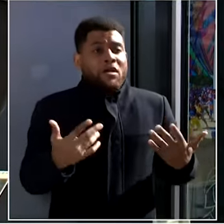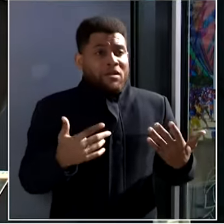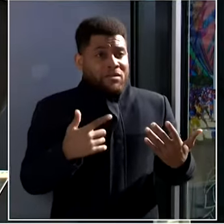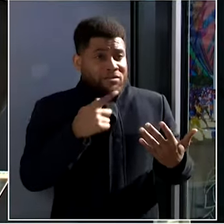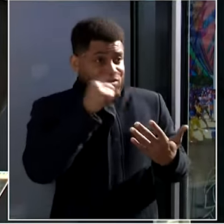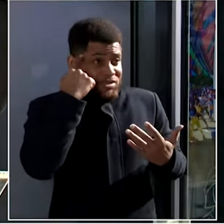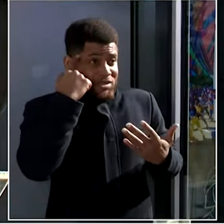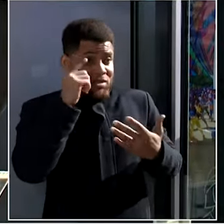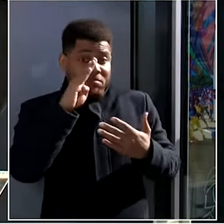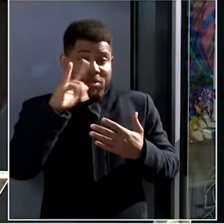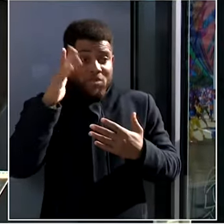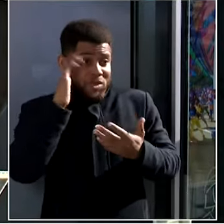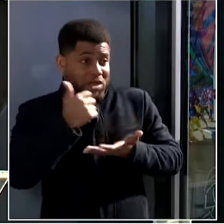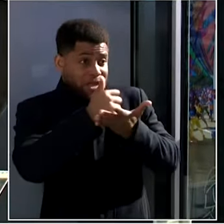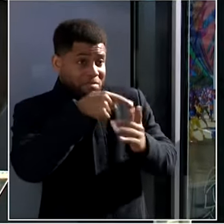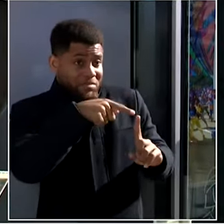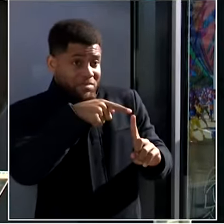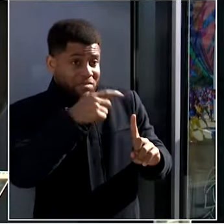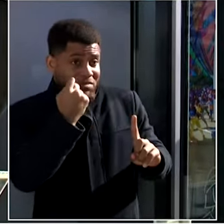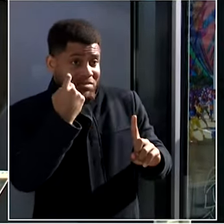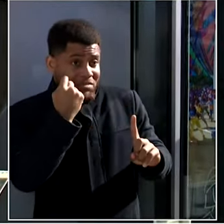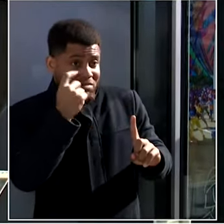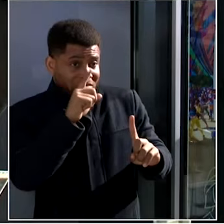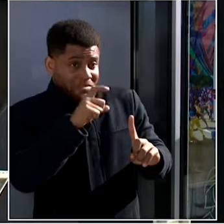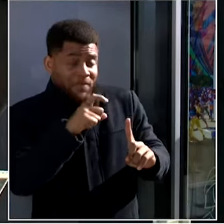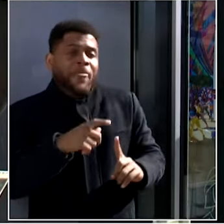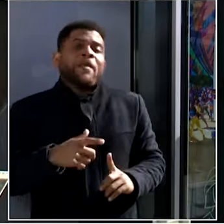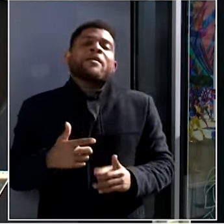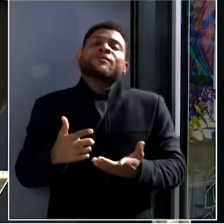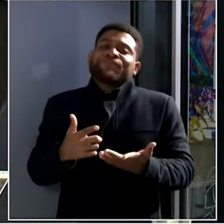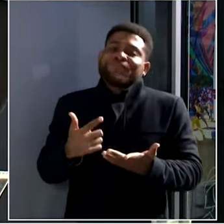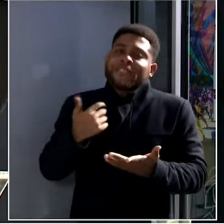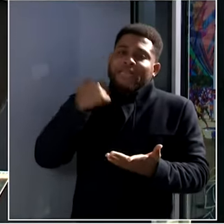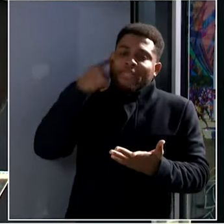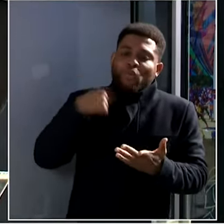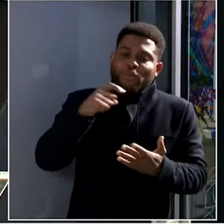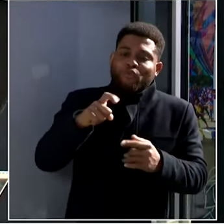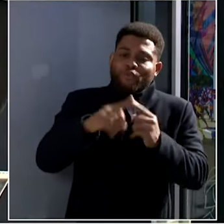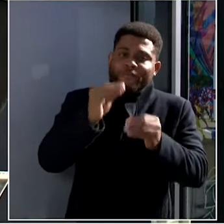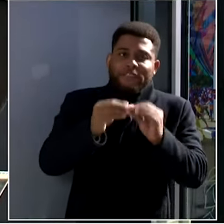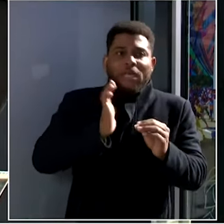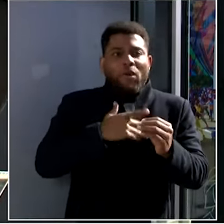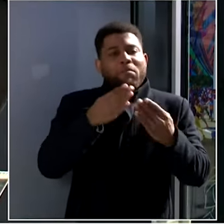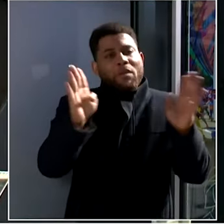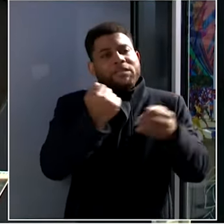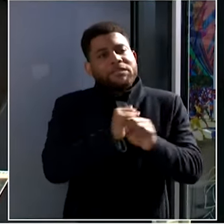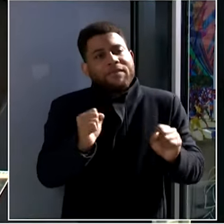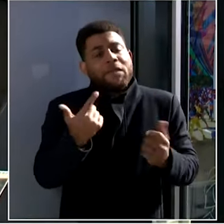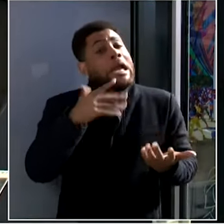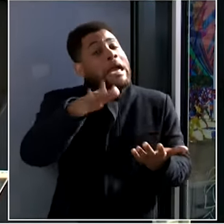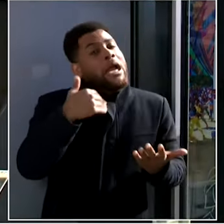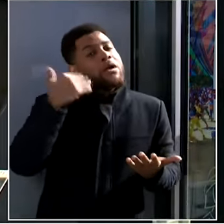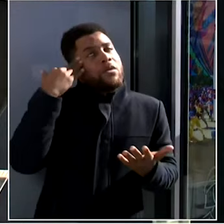of you guys told me you were tired of hearing about it, but I'm going to say it anyway. There is not one bill that's going to rebalance the